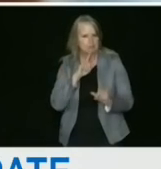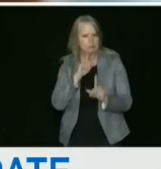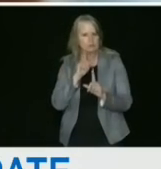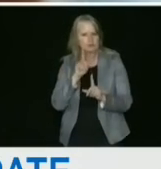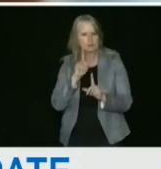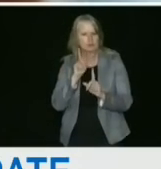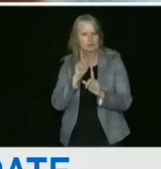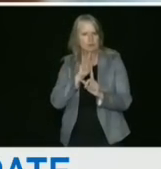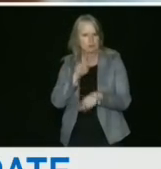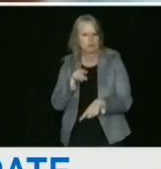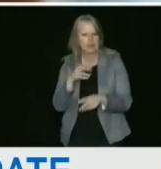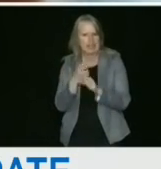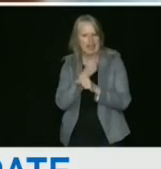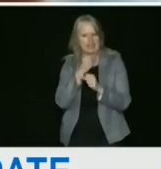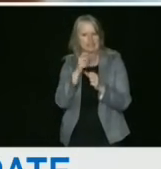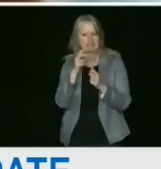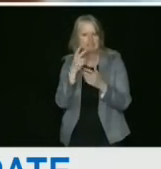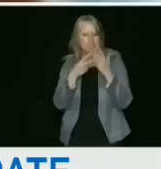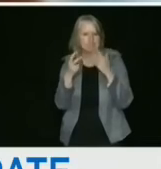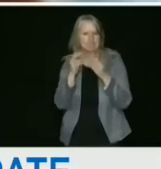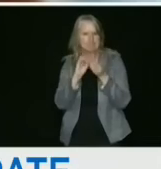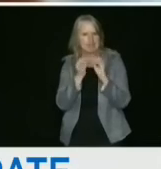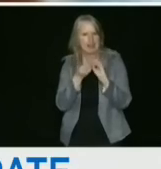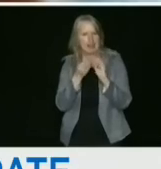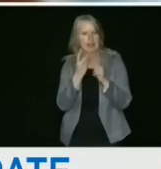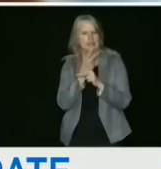to get an estimate,